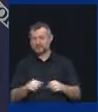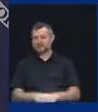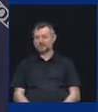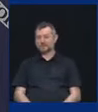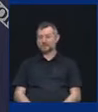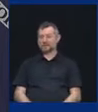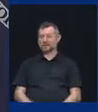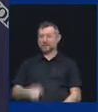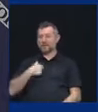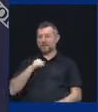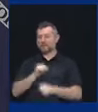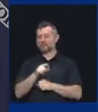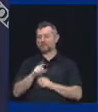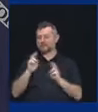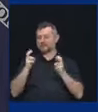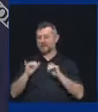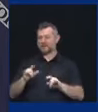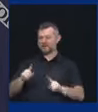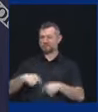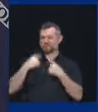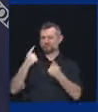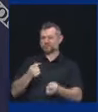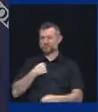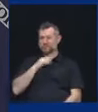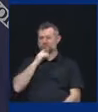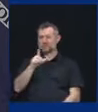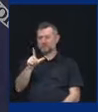on this, as you know, since I was 26.